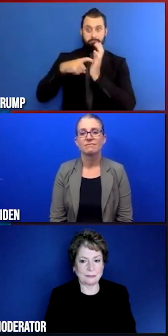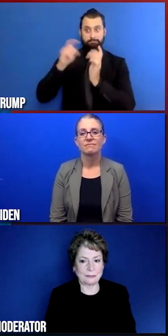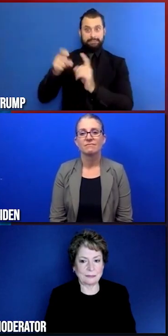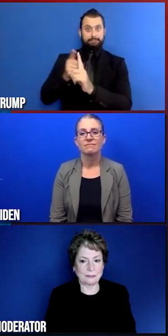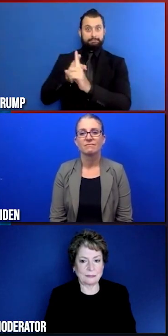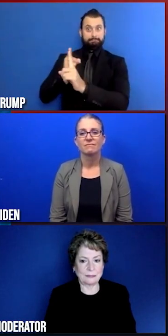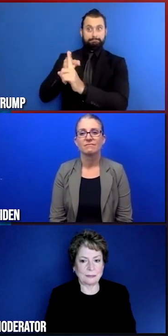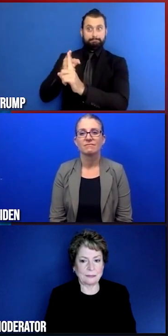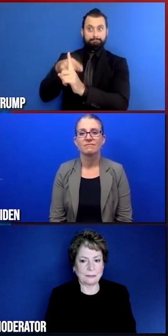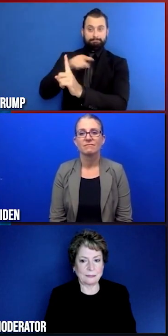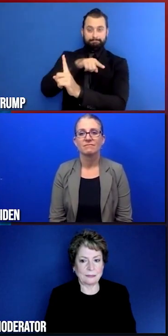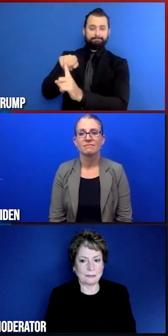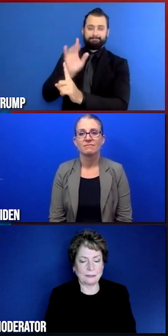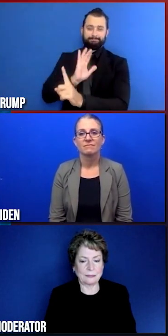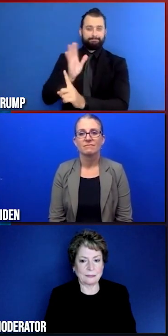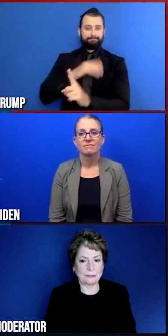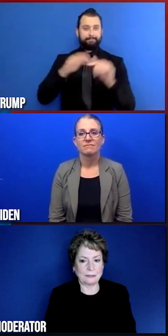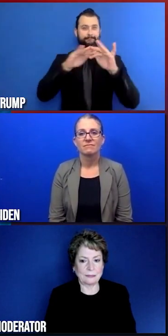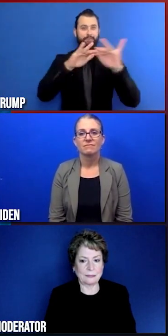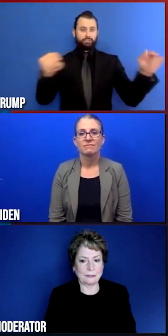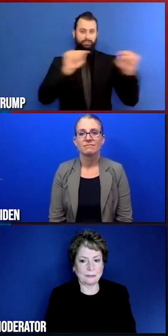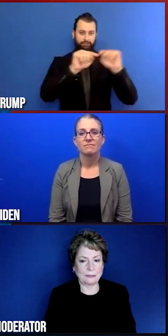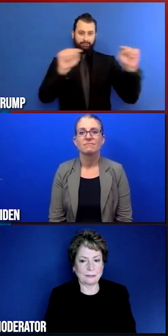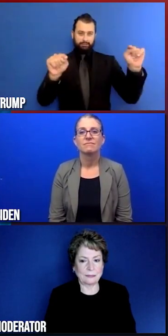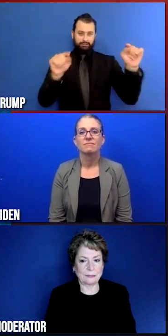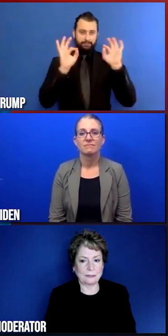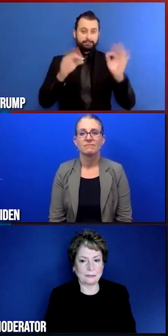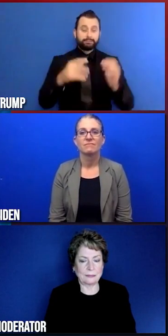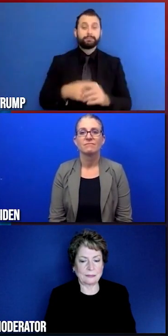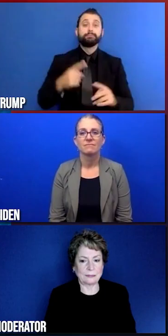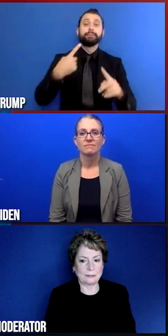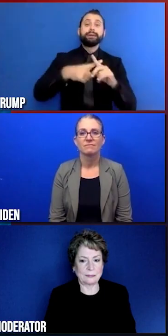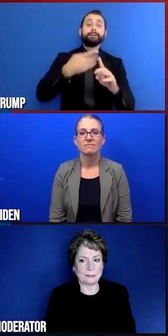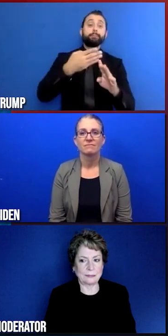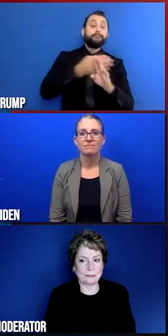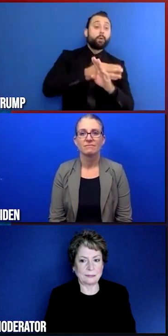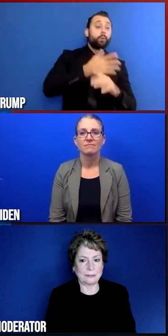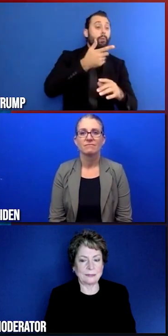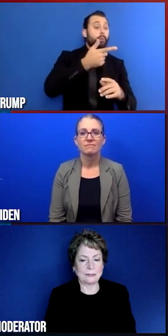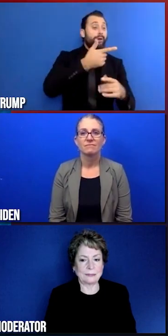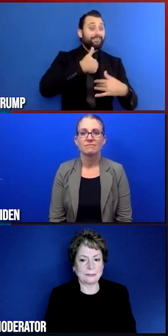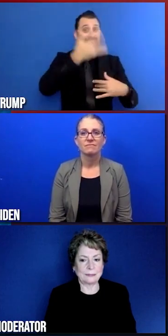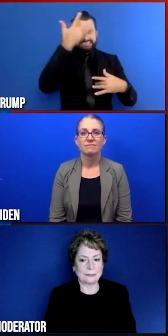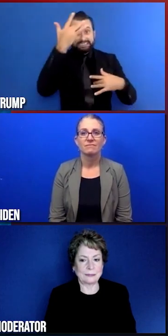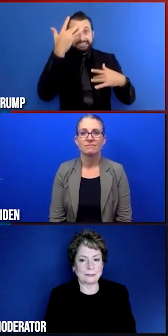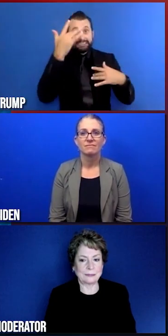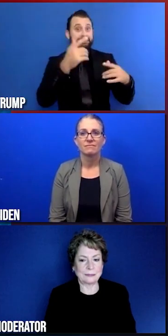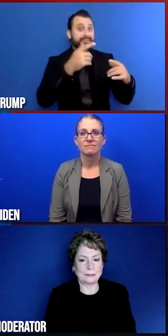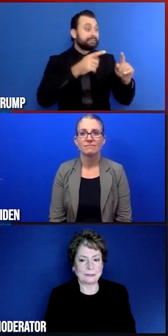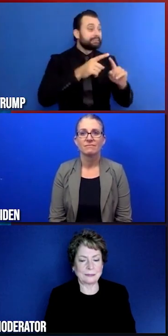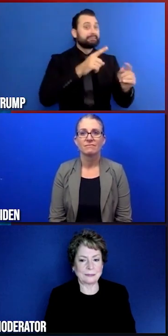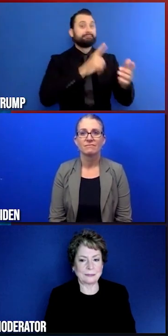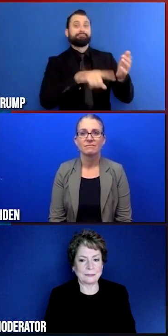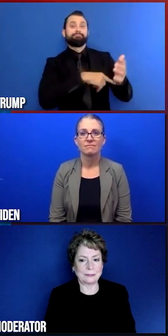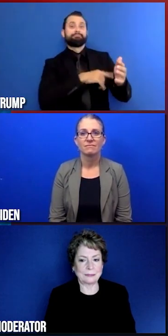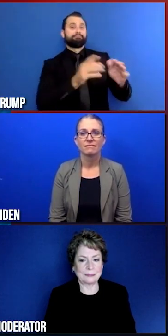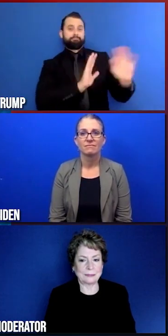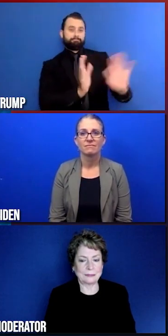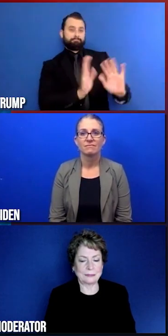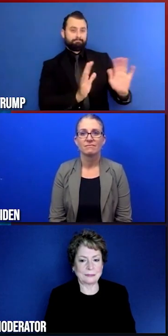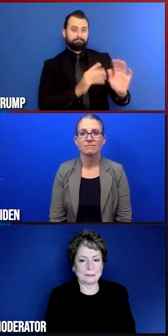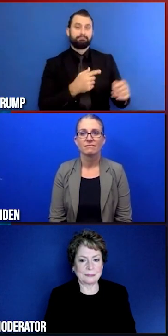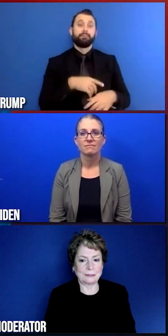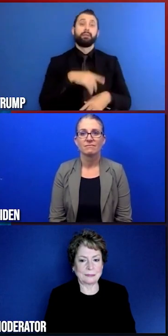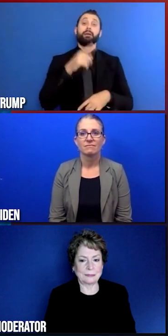much better health care, much better, will always protect people with pre-existing. So I'd like to terminate Obamacare, come up